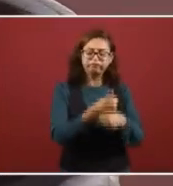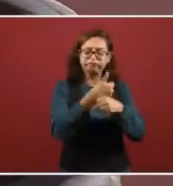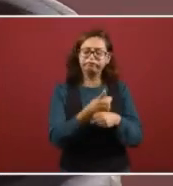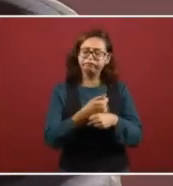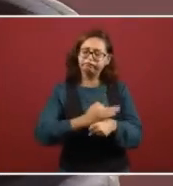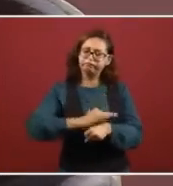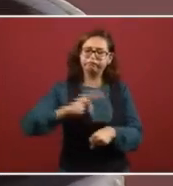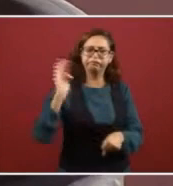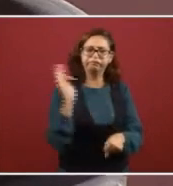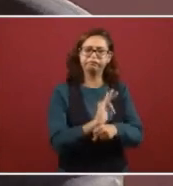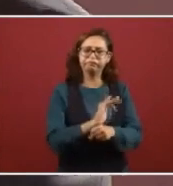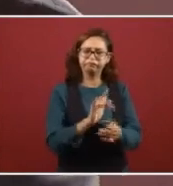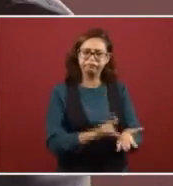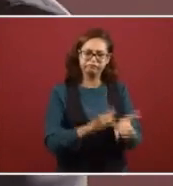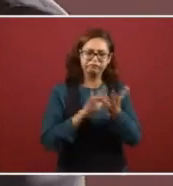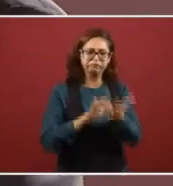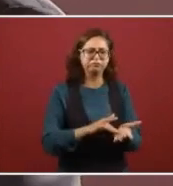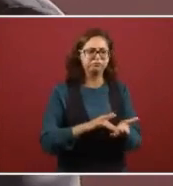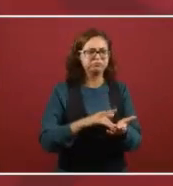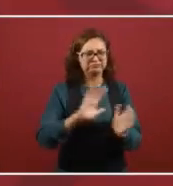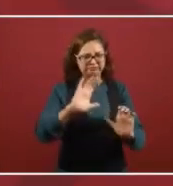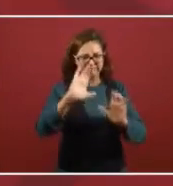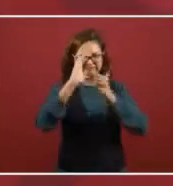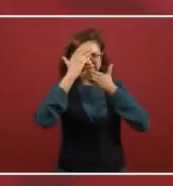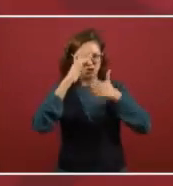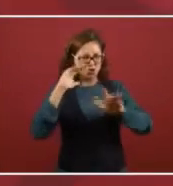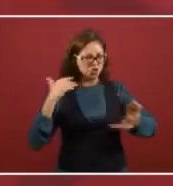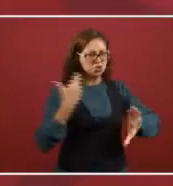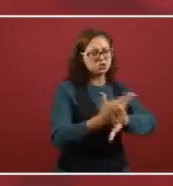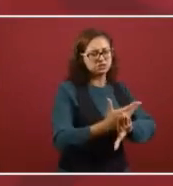of the victims of this terrorist act.